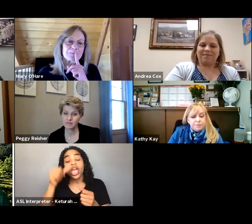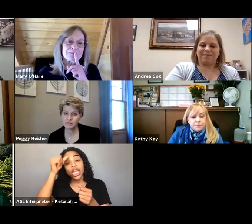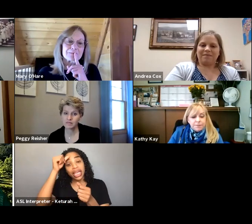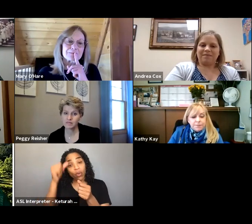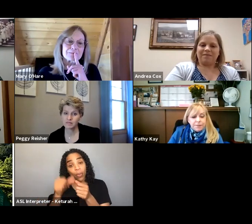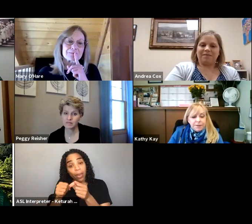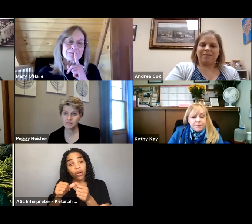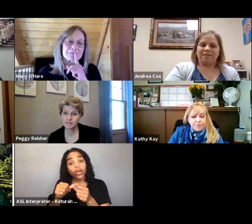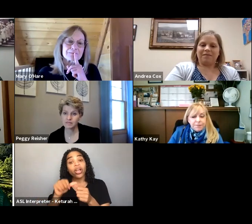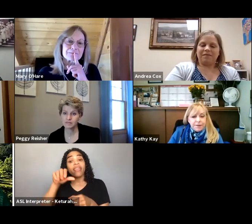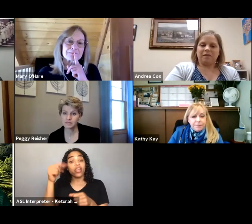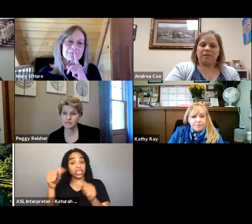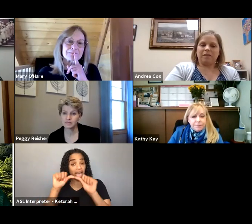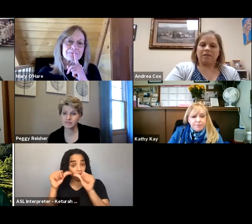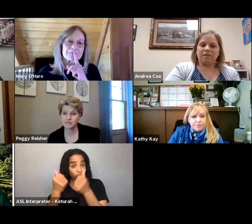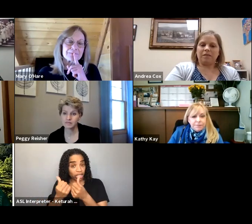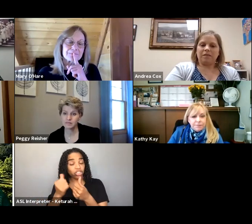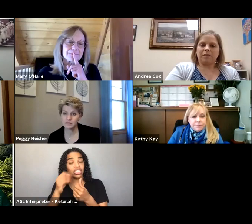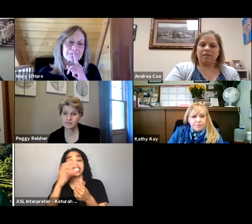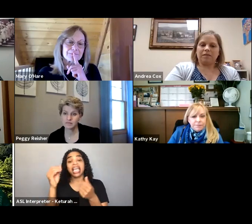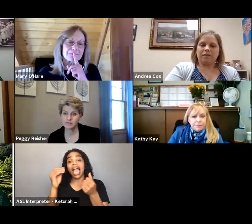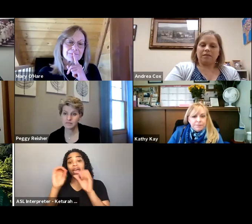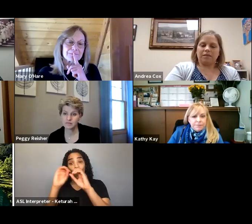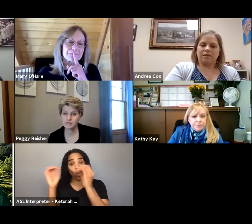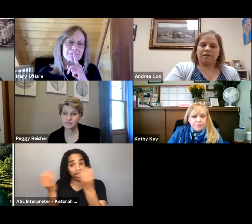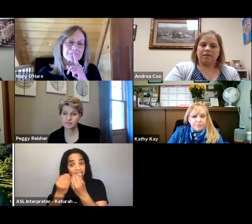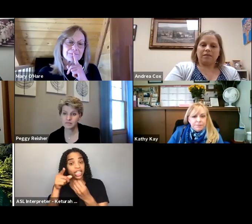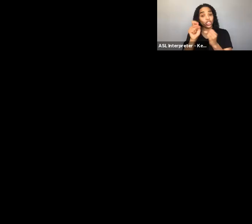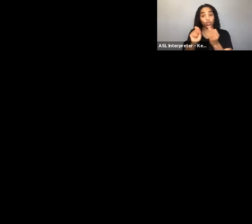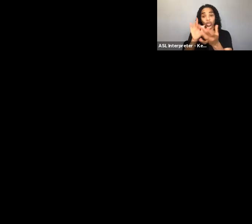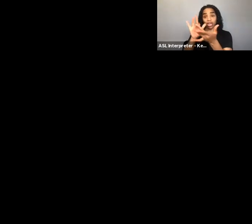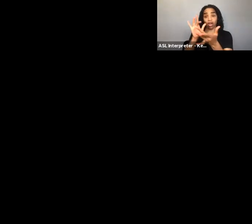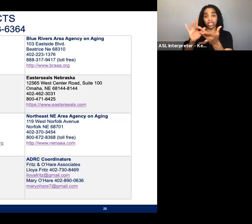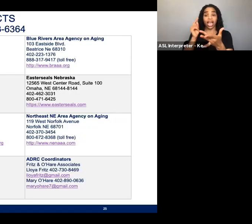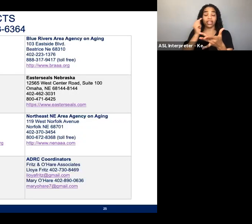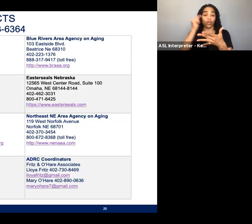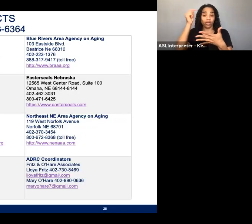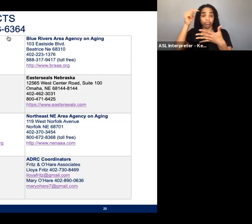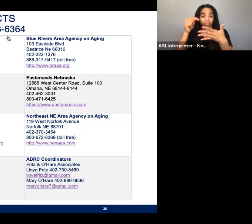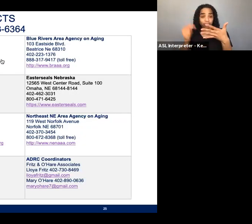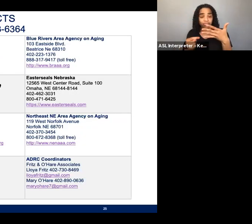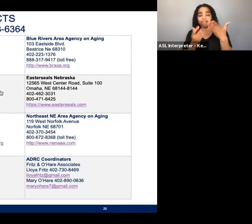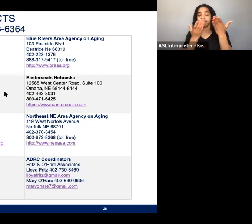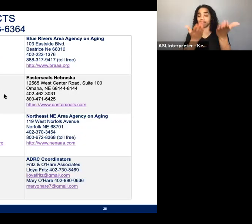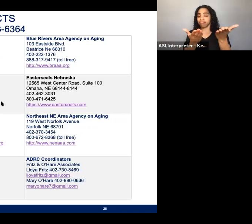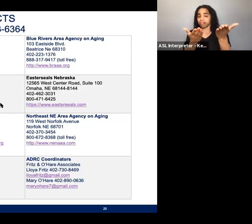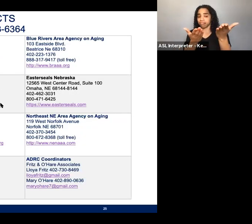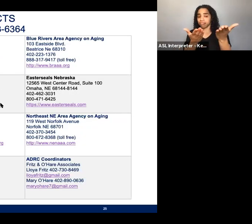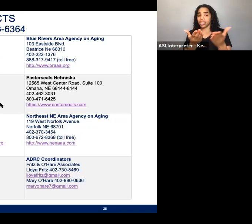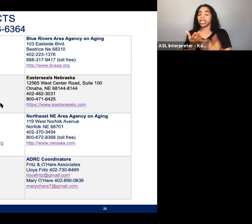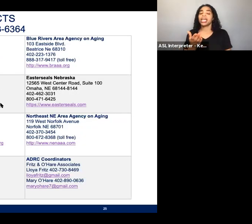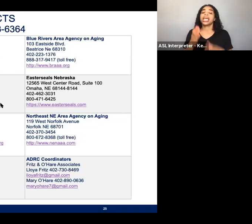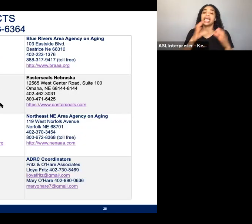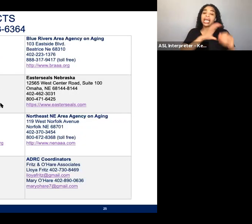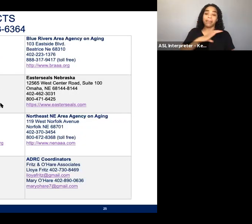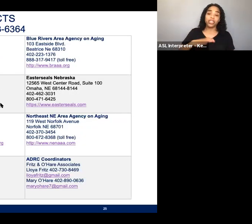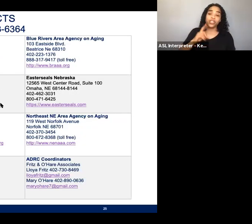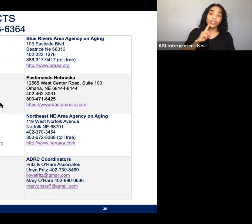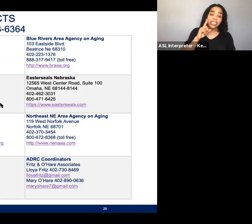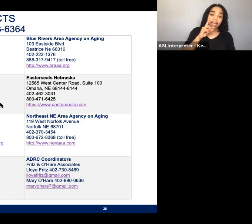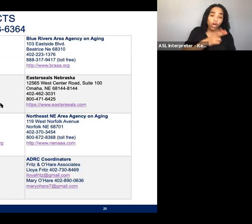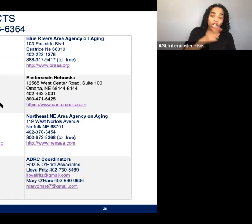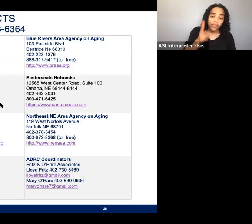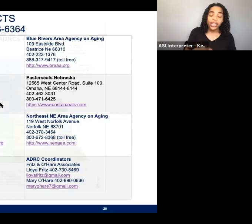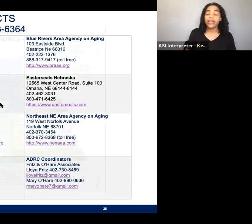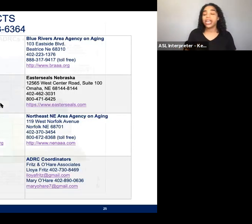other agencies and organizations that you can contact for various things, like the Commission for the Deaf and Hard of Hearing, the Commission on